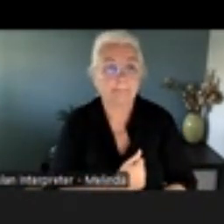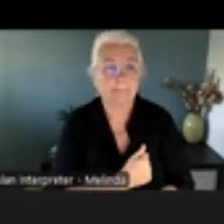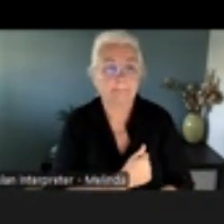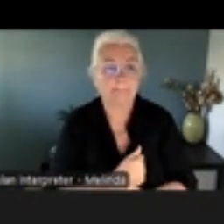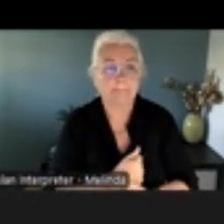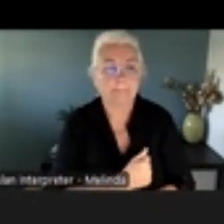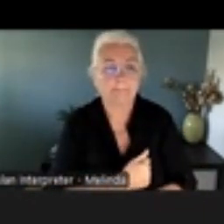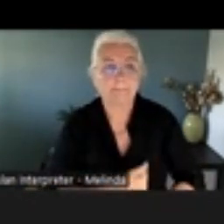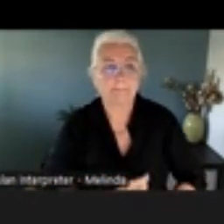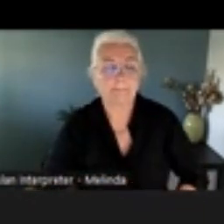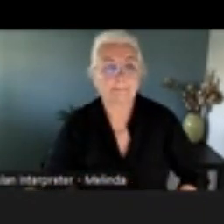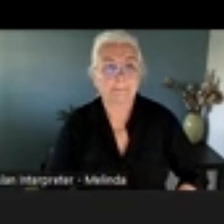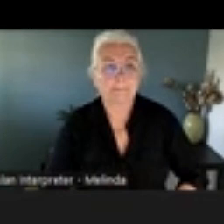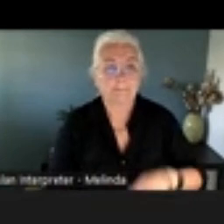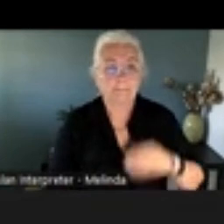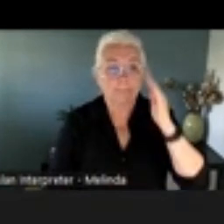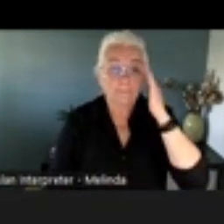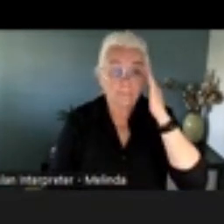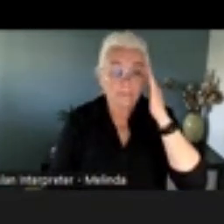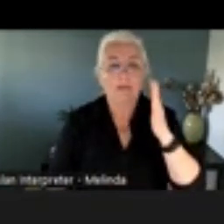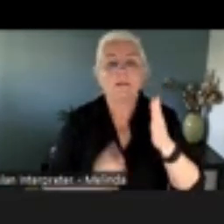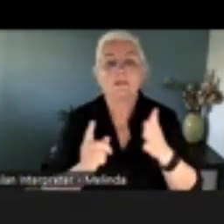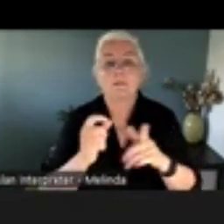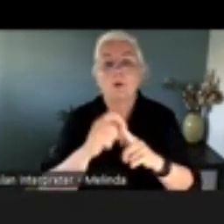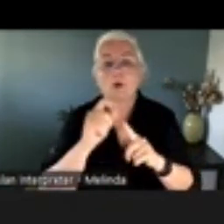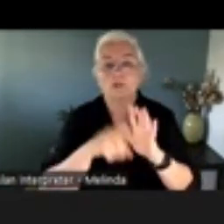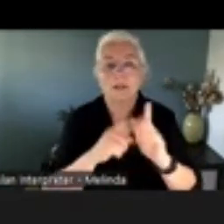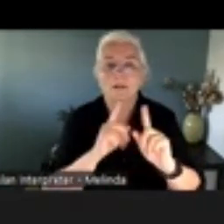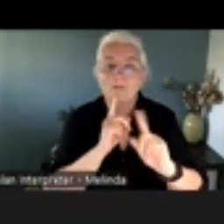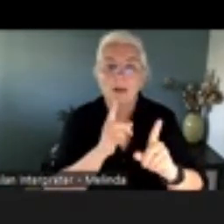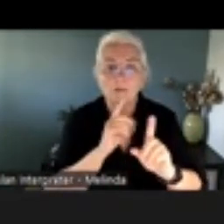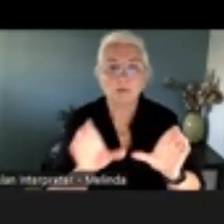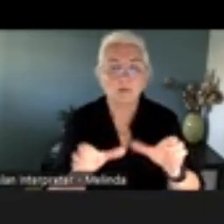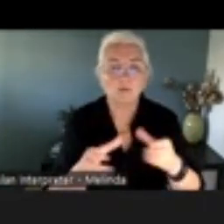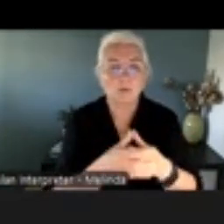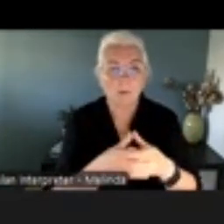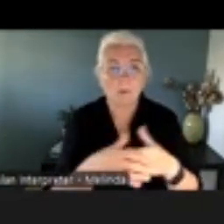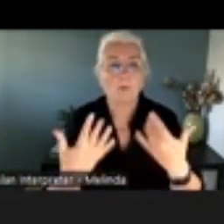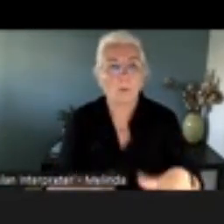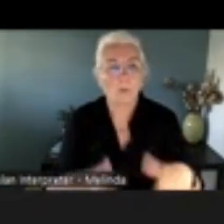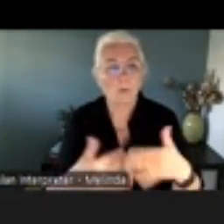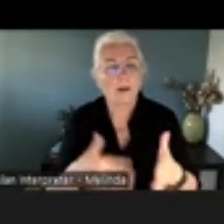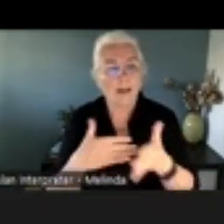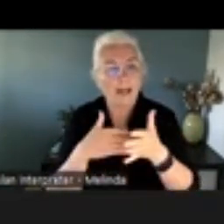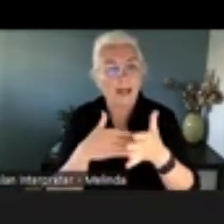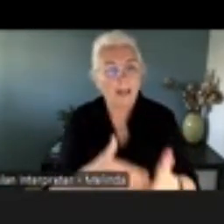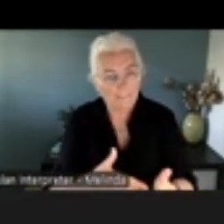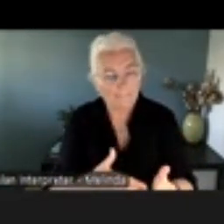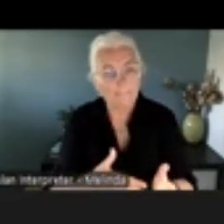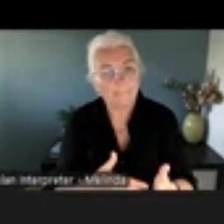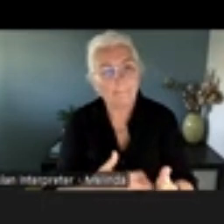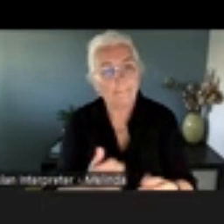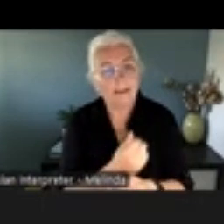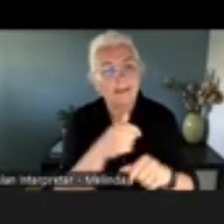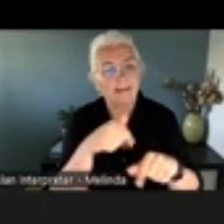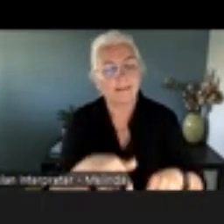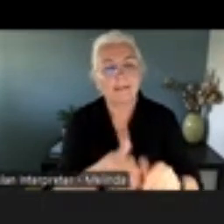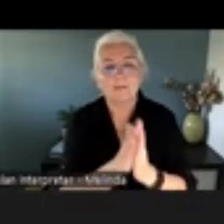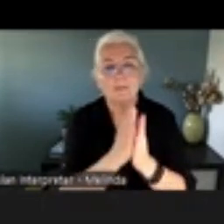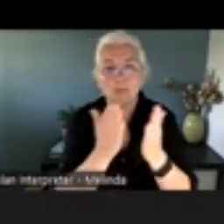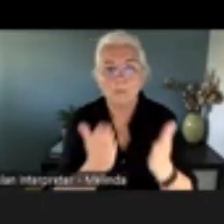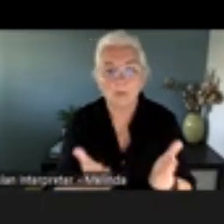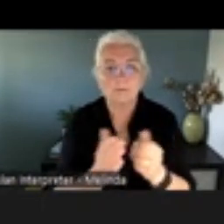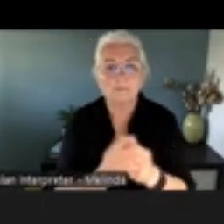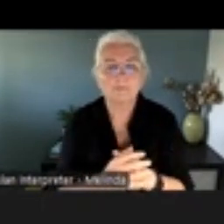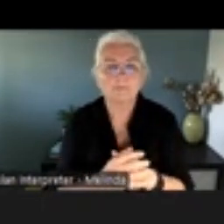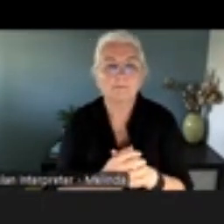Thank you. So the project advisory group, once again, were incredibly helpful in the process of making this book. We did